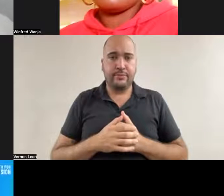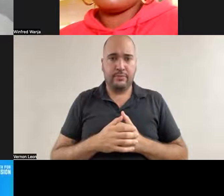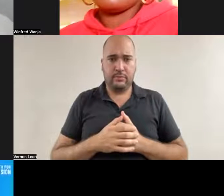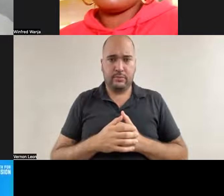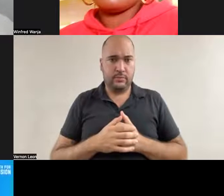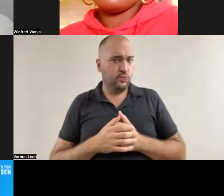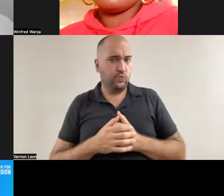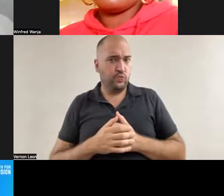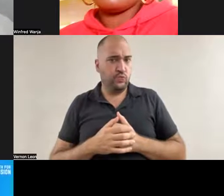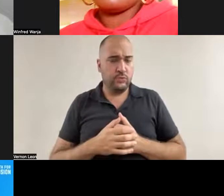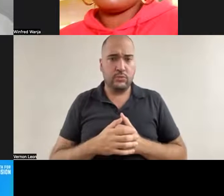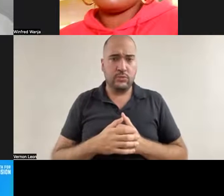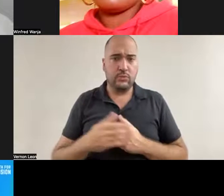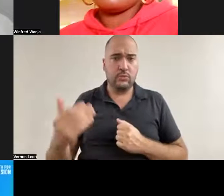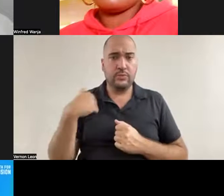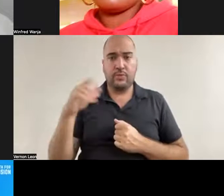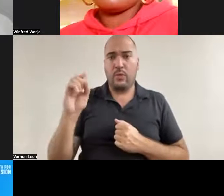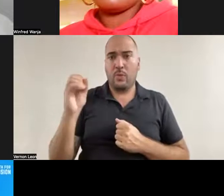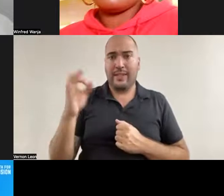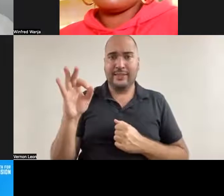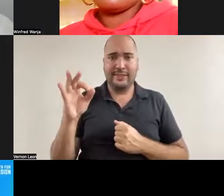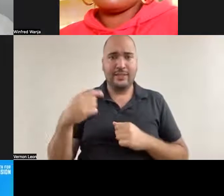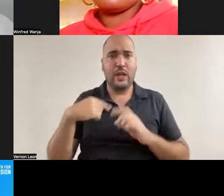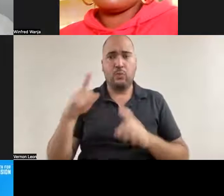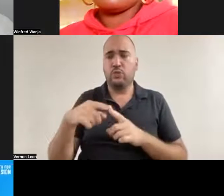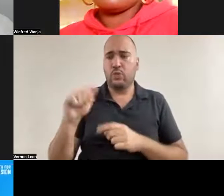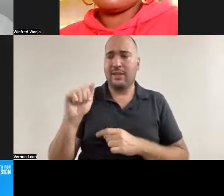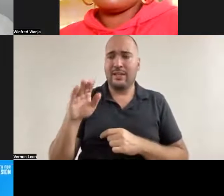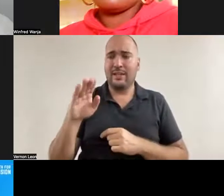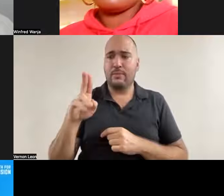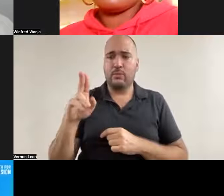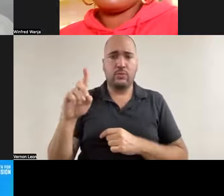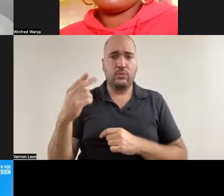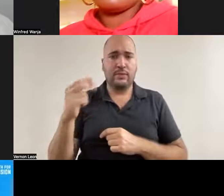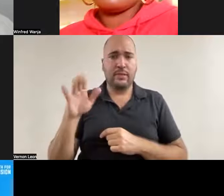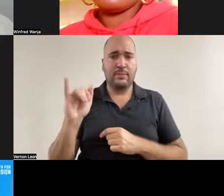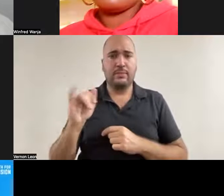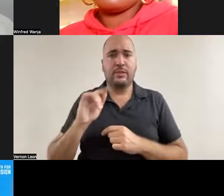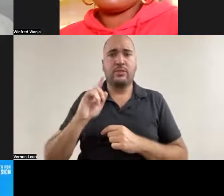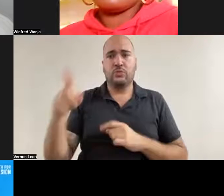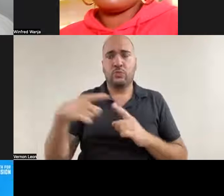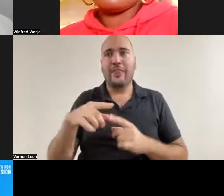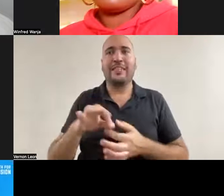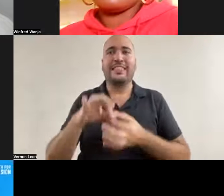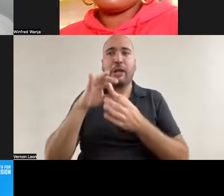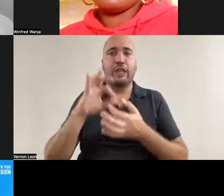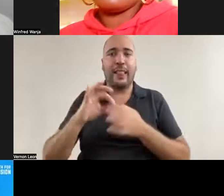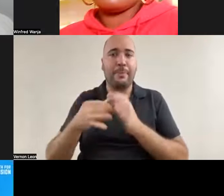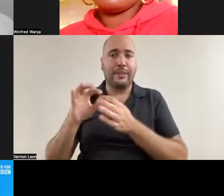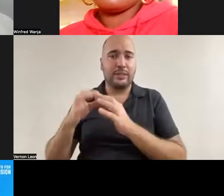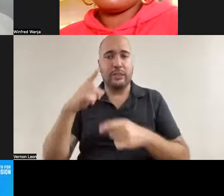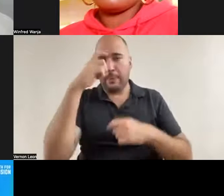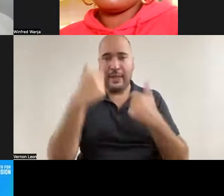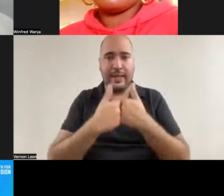In 2019, I went to Abu Dhabi to attend the Special Olympics World Summer Games.